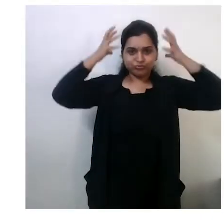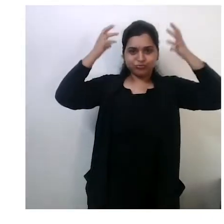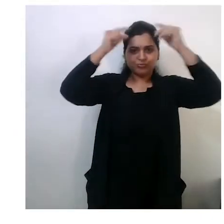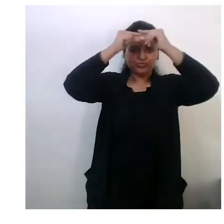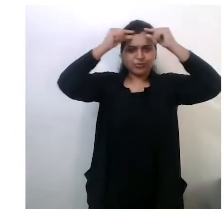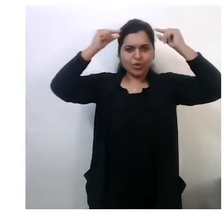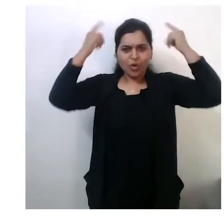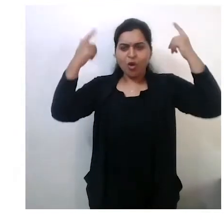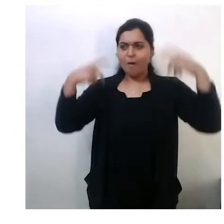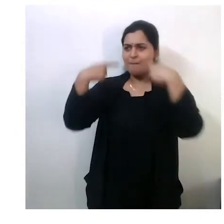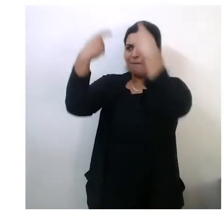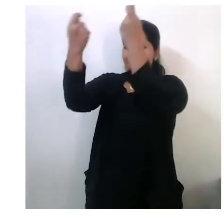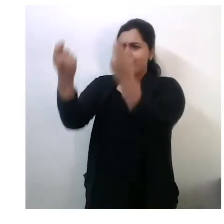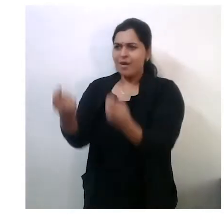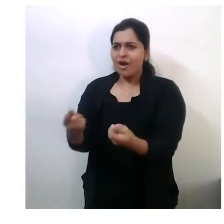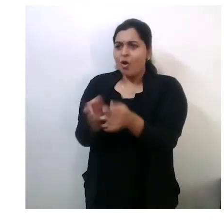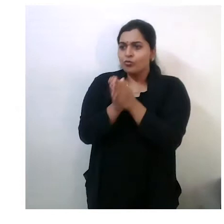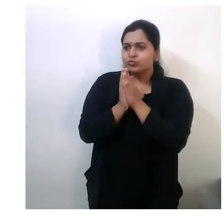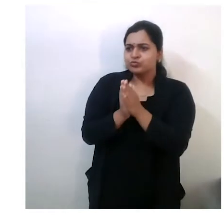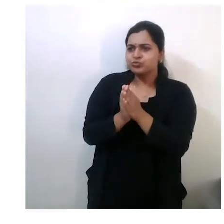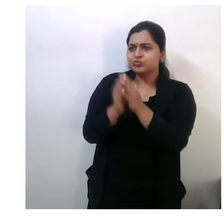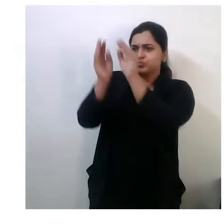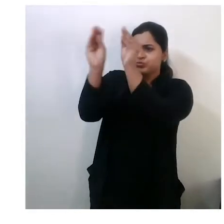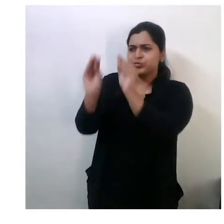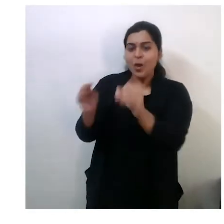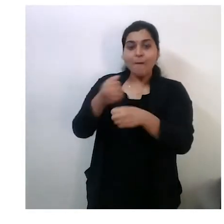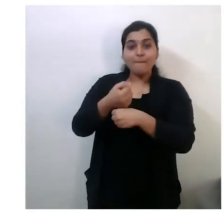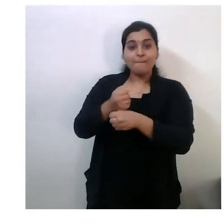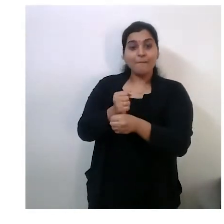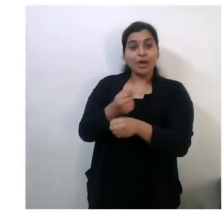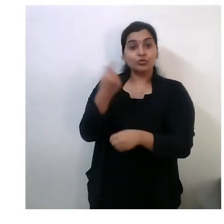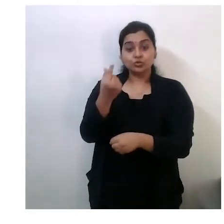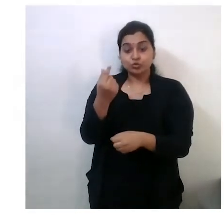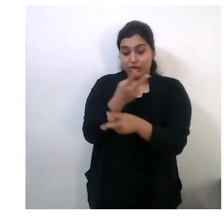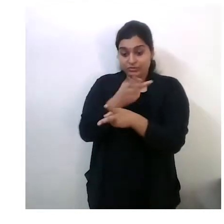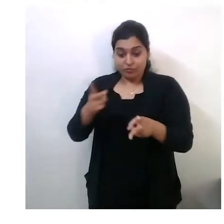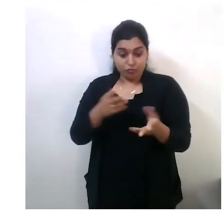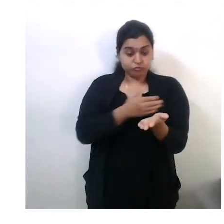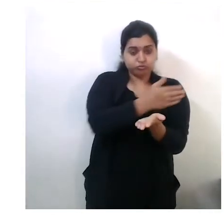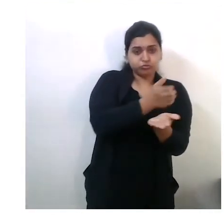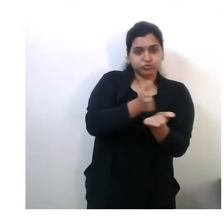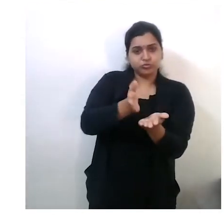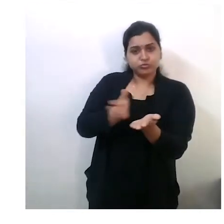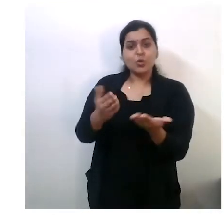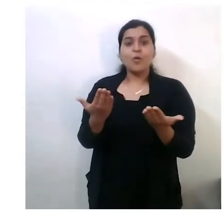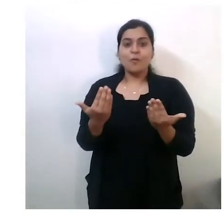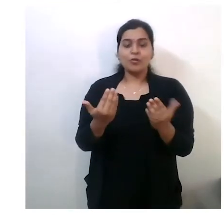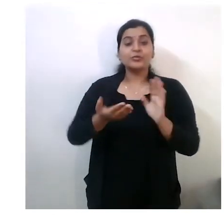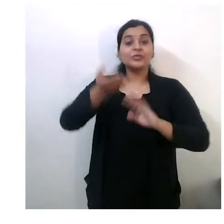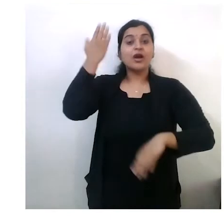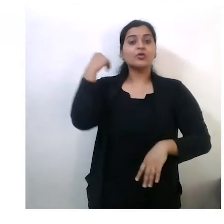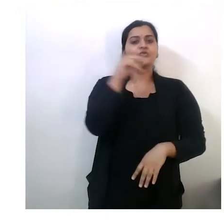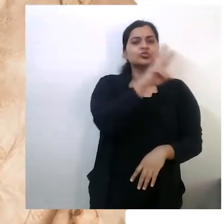idols for worship, this lightweight shola stem was adapted by artisans in many ways, particularly in the late